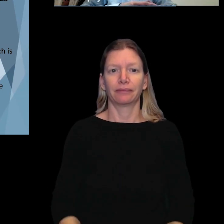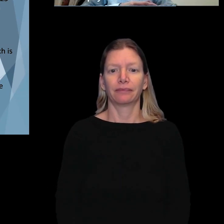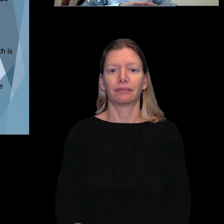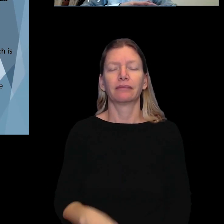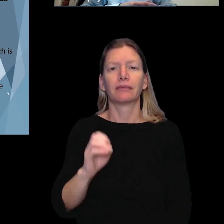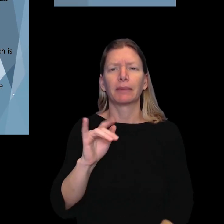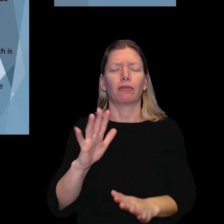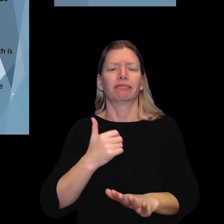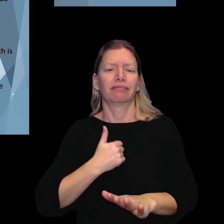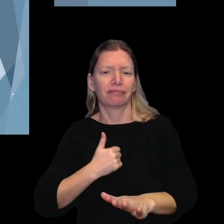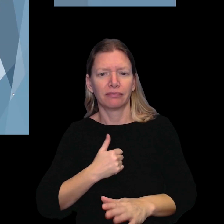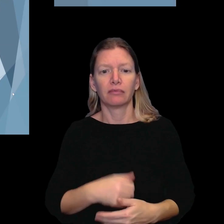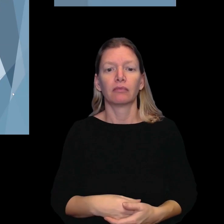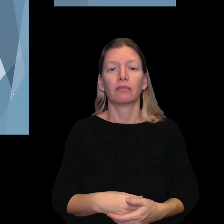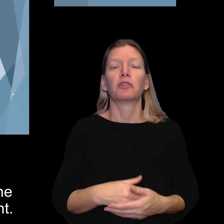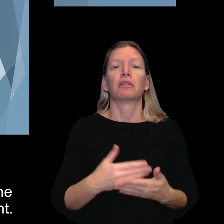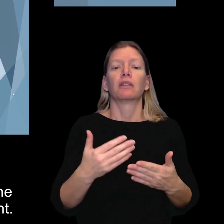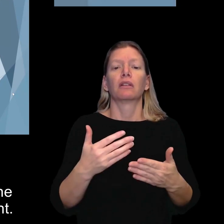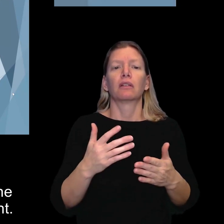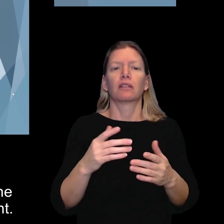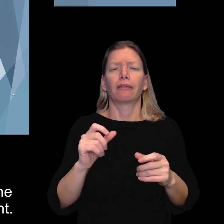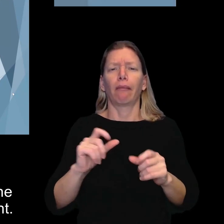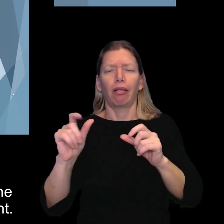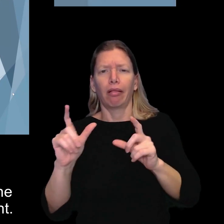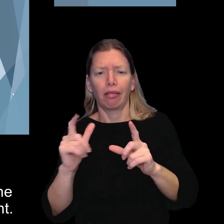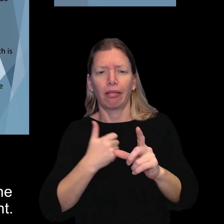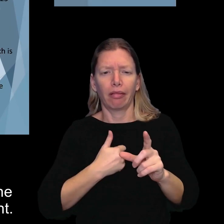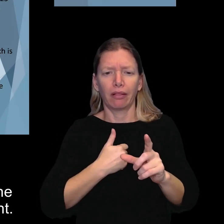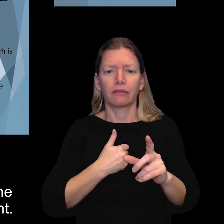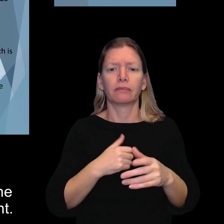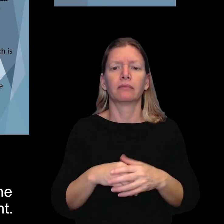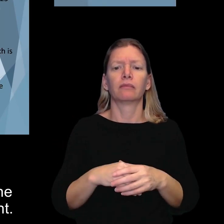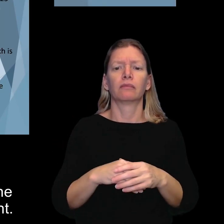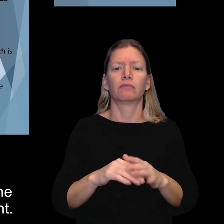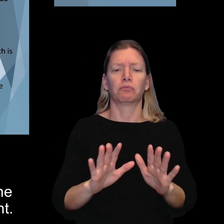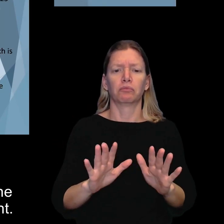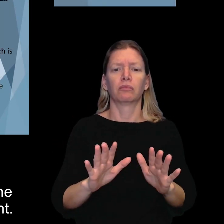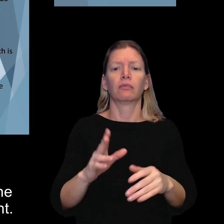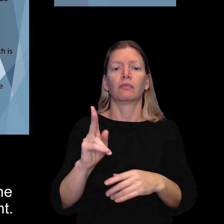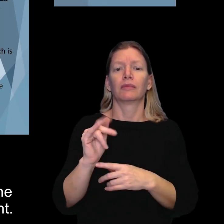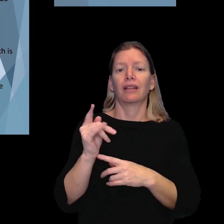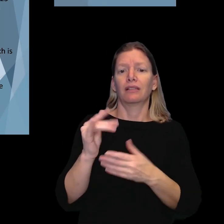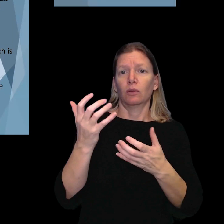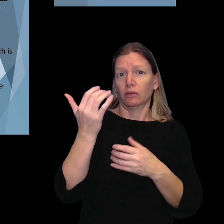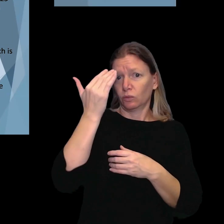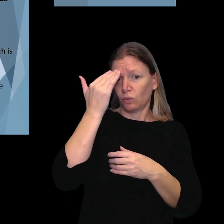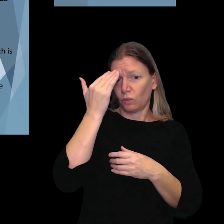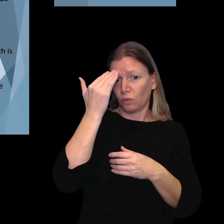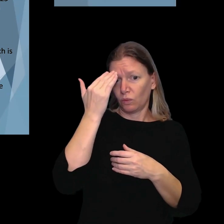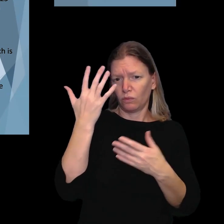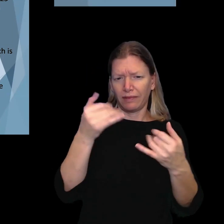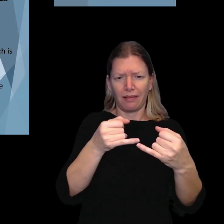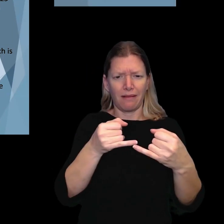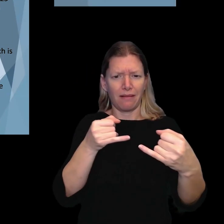Next slide, please. Oh, I'm sorry. Before we move away, we do have one question on a parking lot measurement.